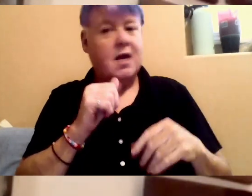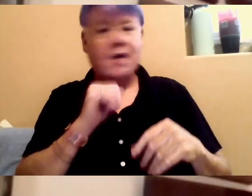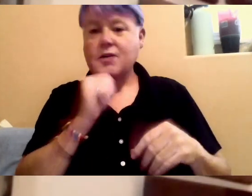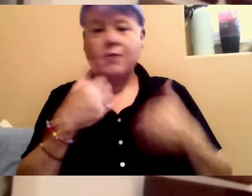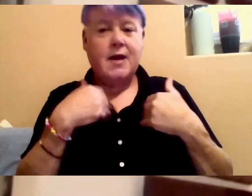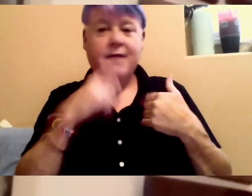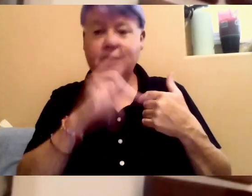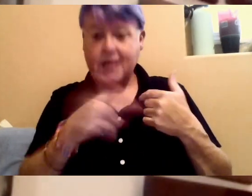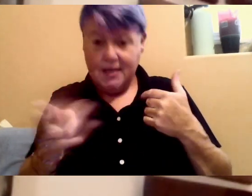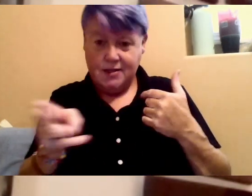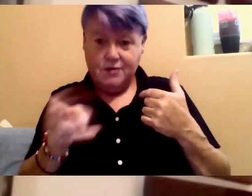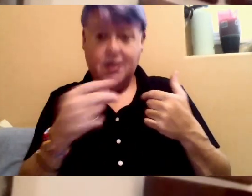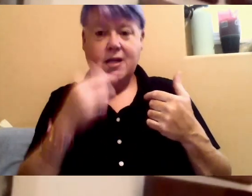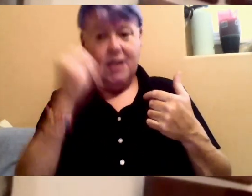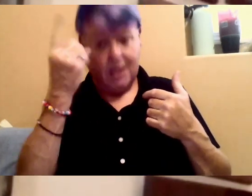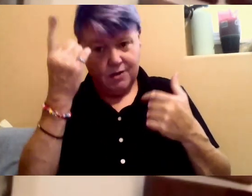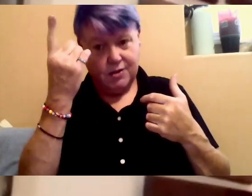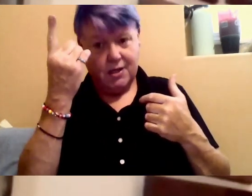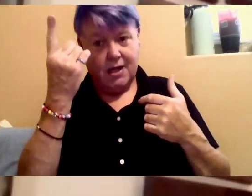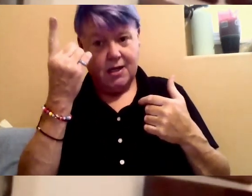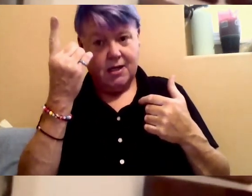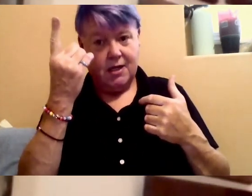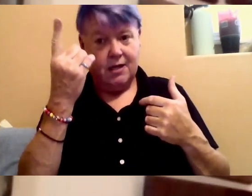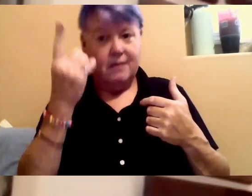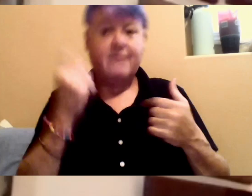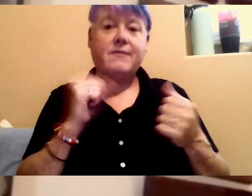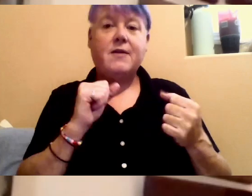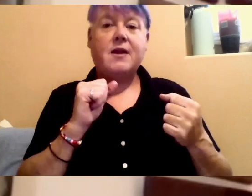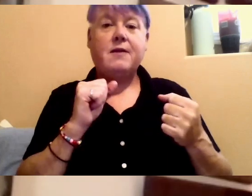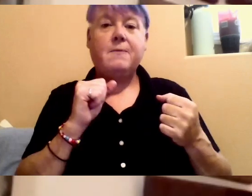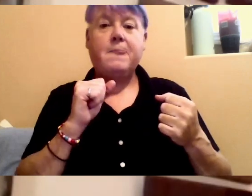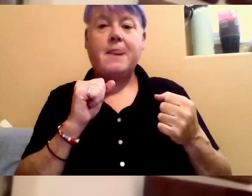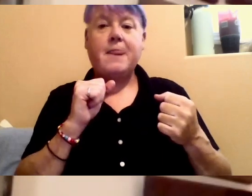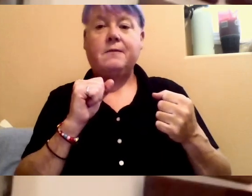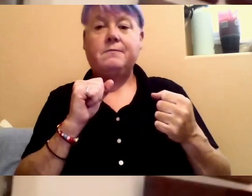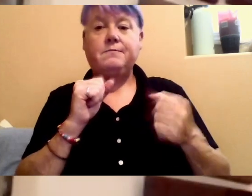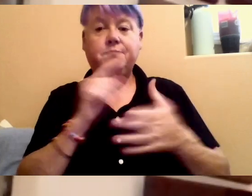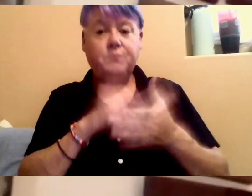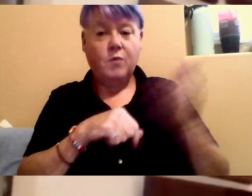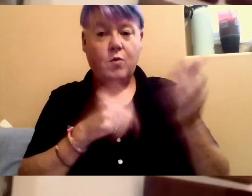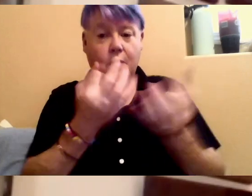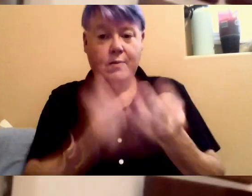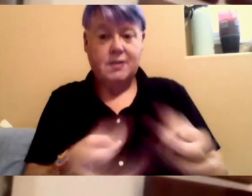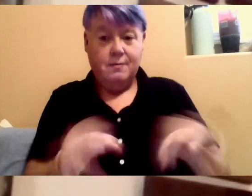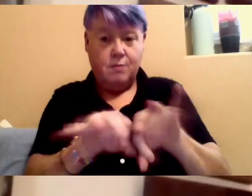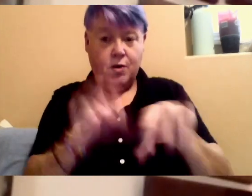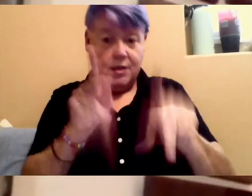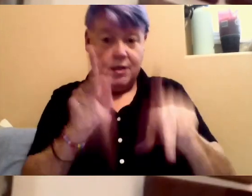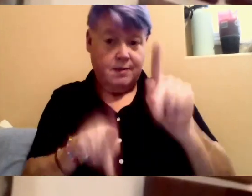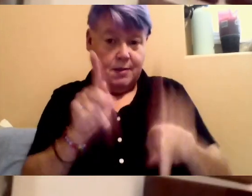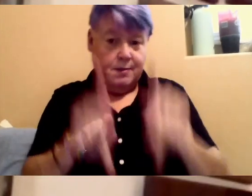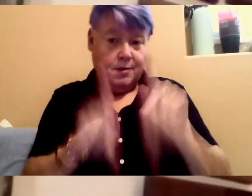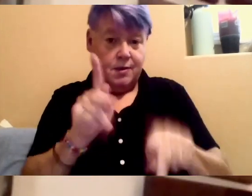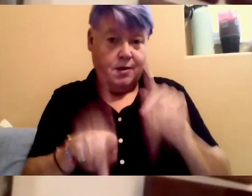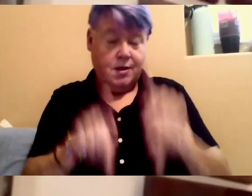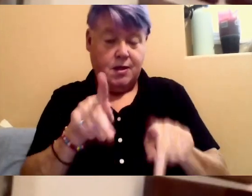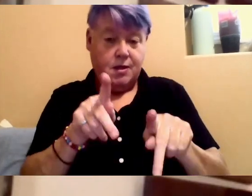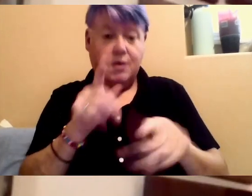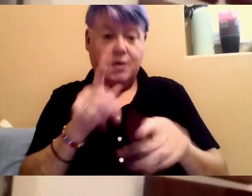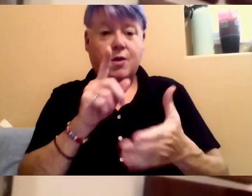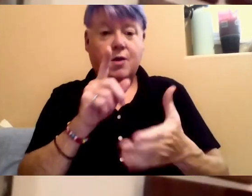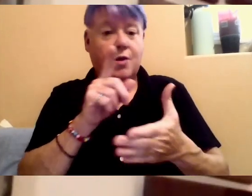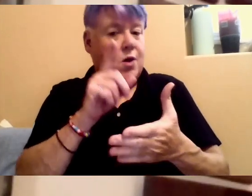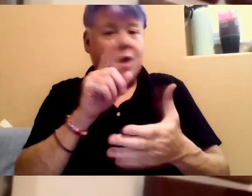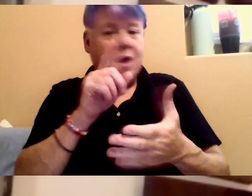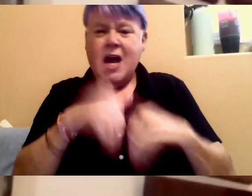the understanding of what was important to people, what were priorities, how did